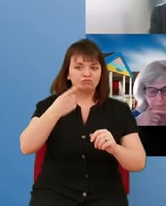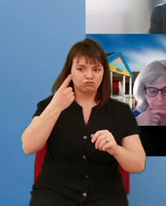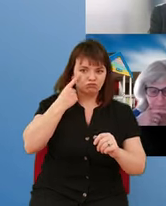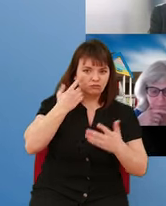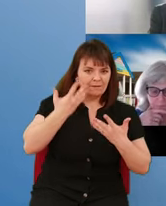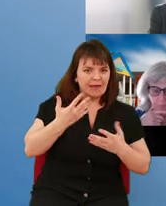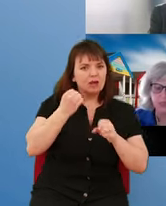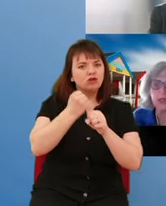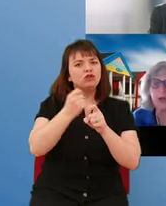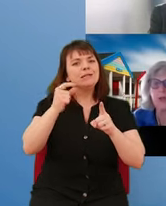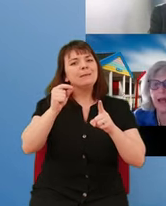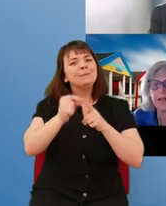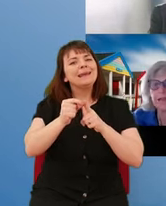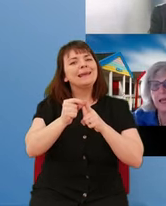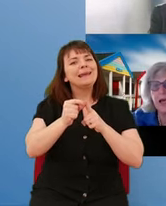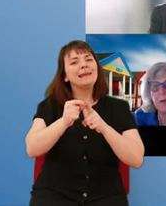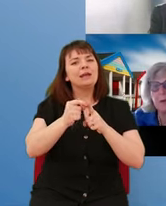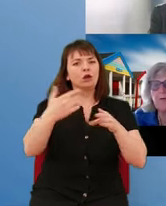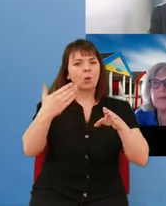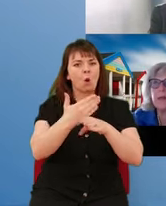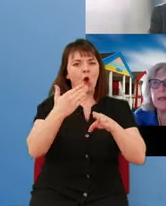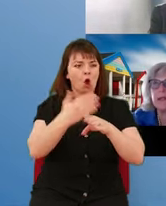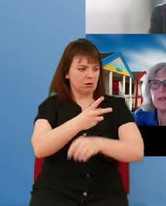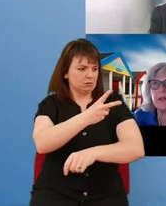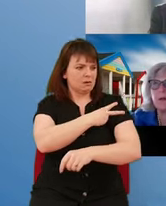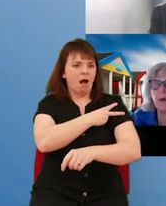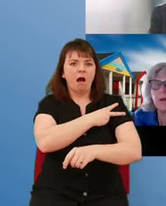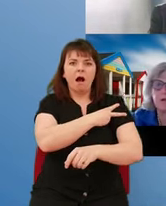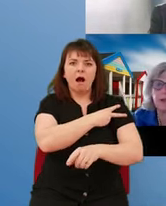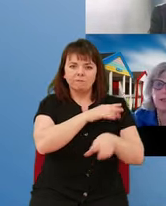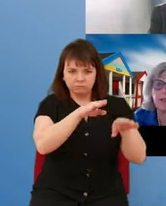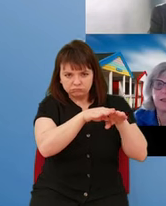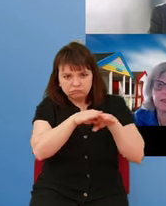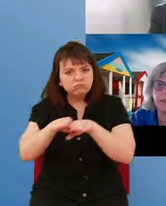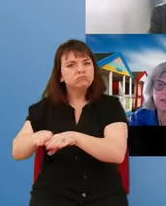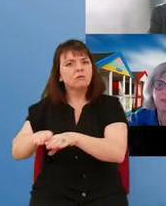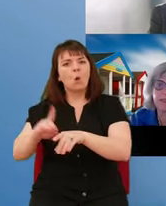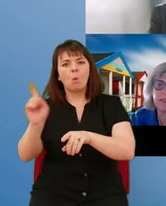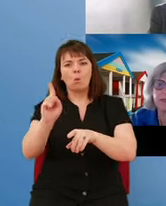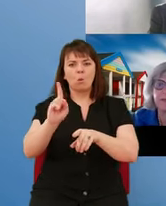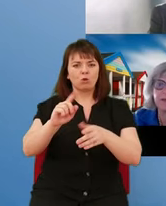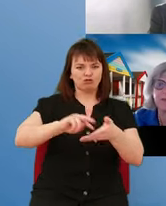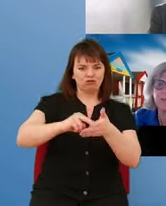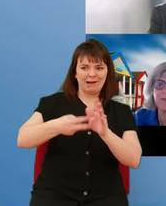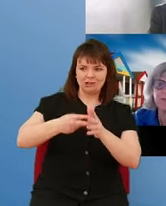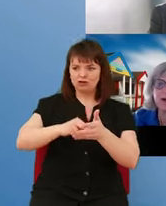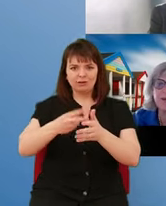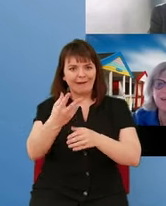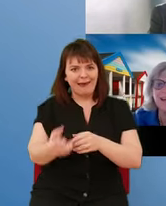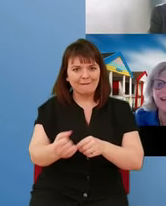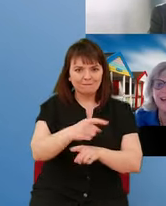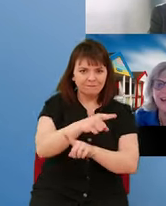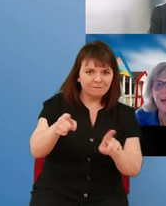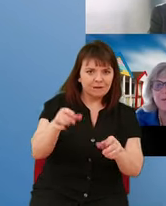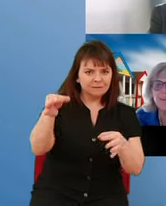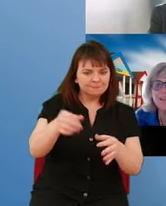to look at that, but obviously we need to refresh it in the context of a multidisciplinary team